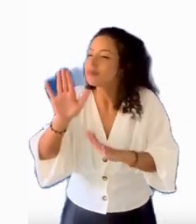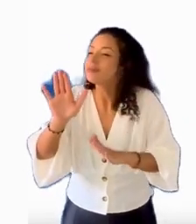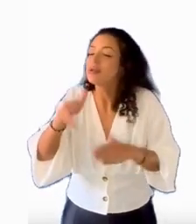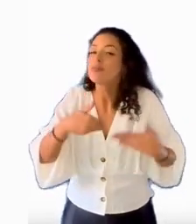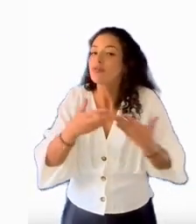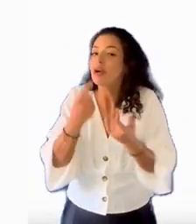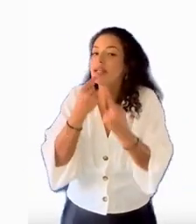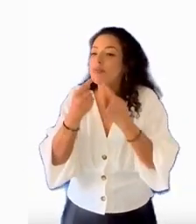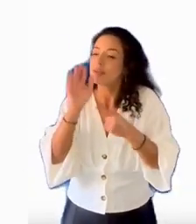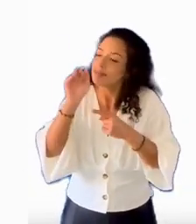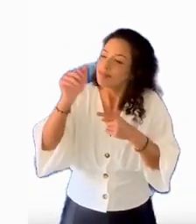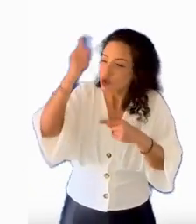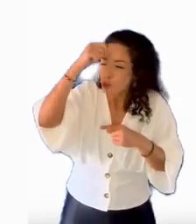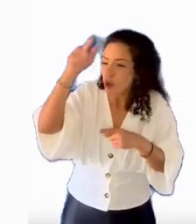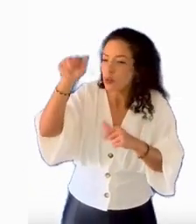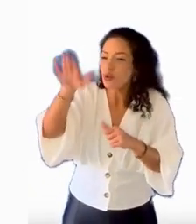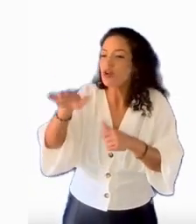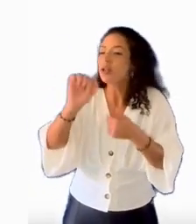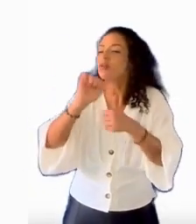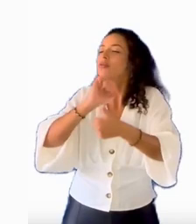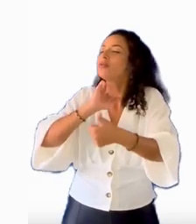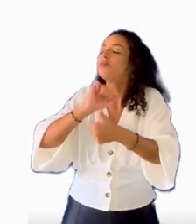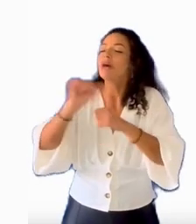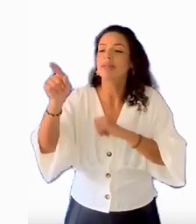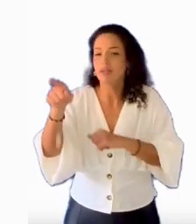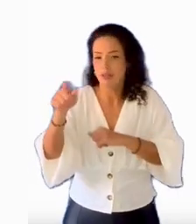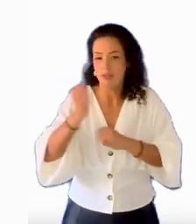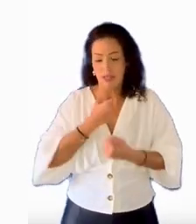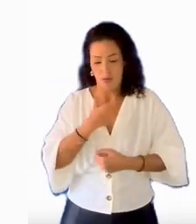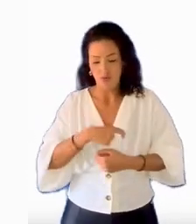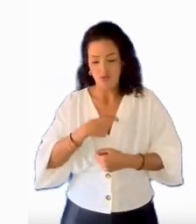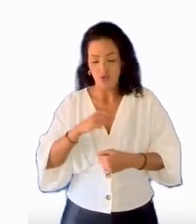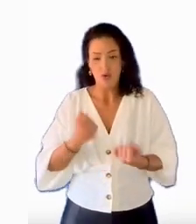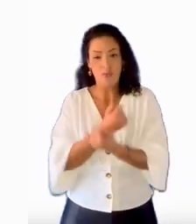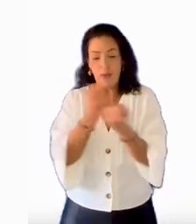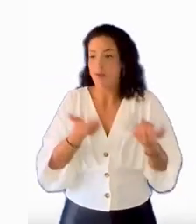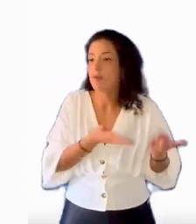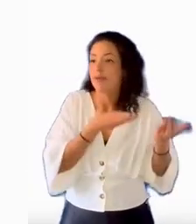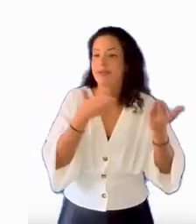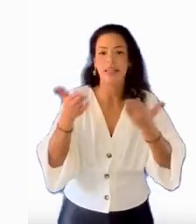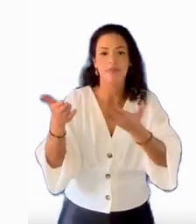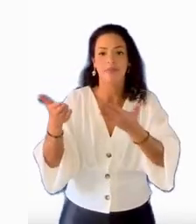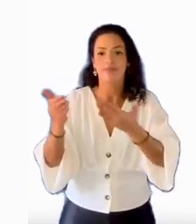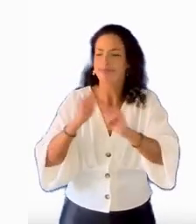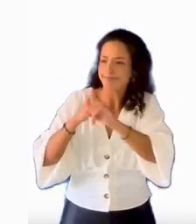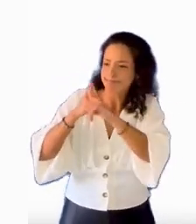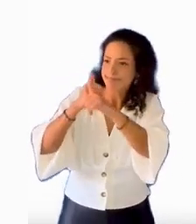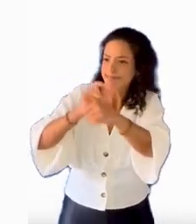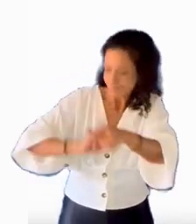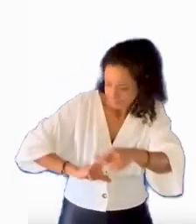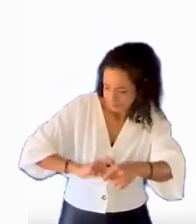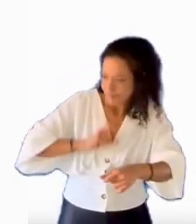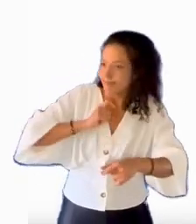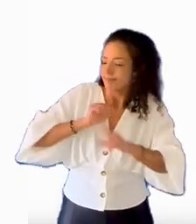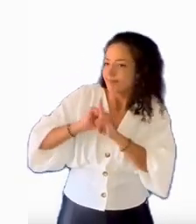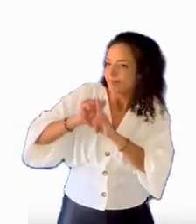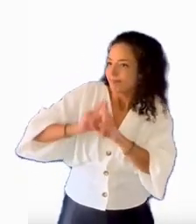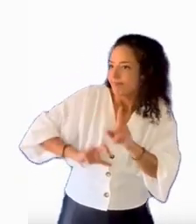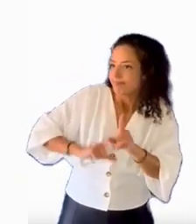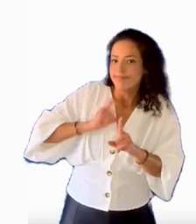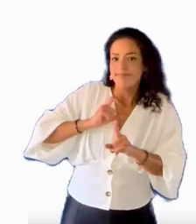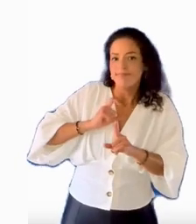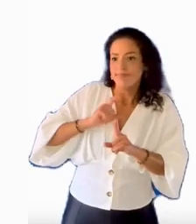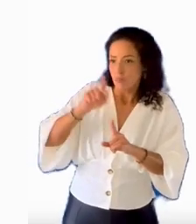information and reminding them that they know their child best. Our role is to empower and to support them in regaining their confidence. As someone who